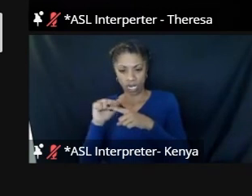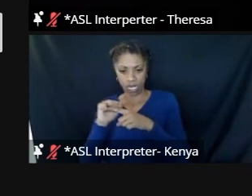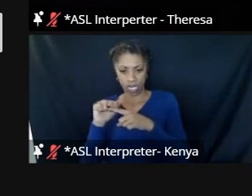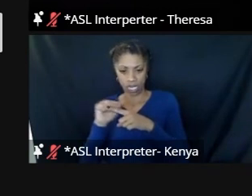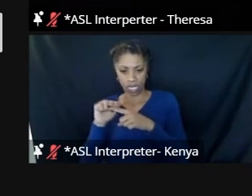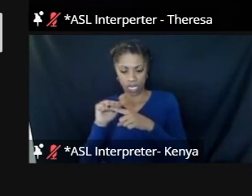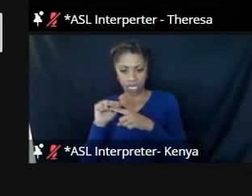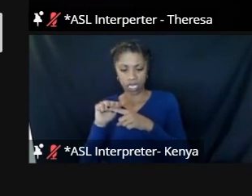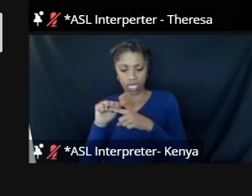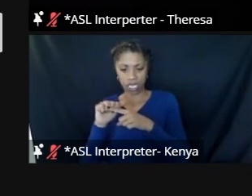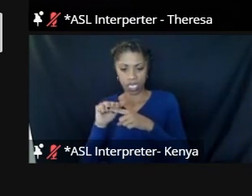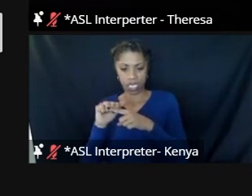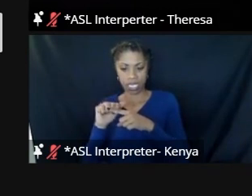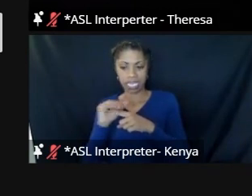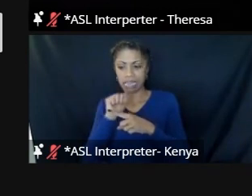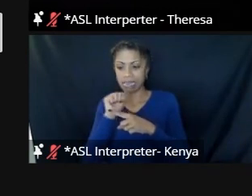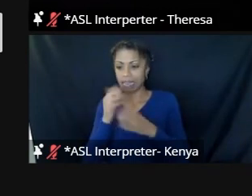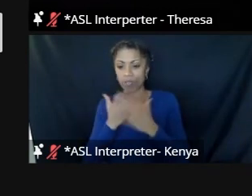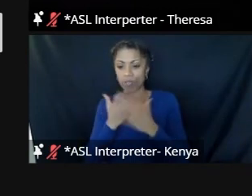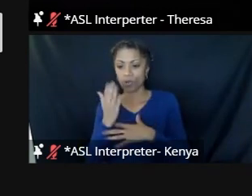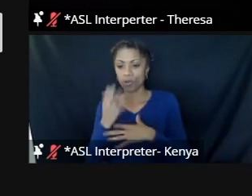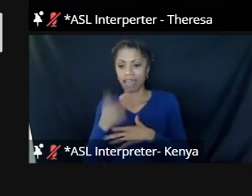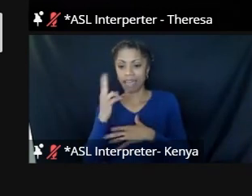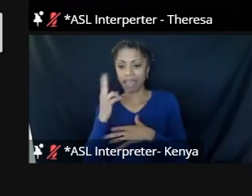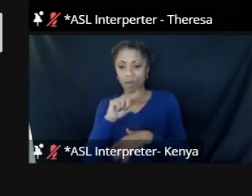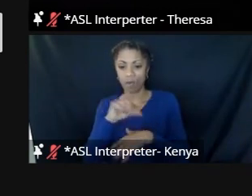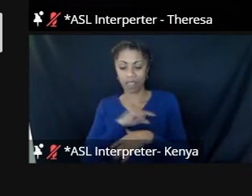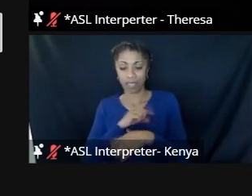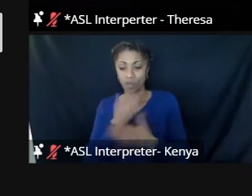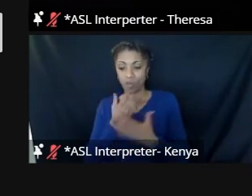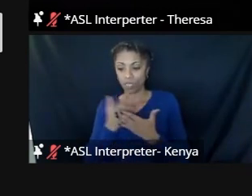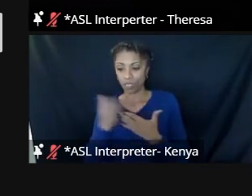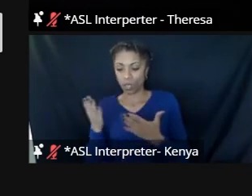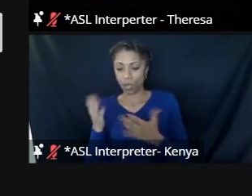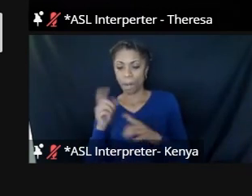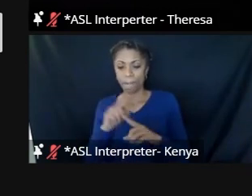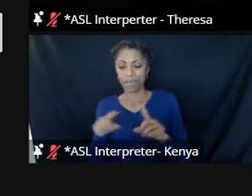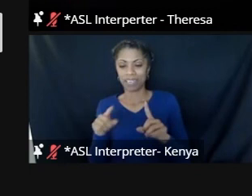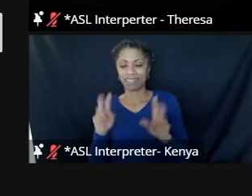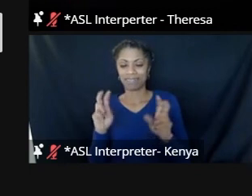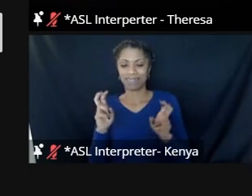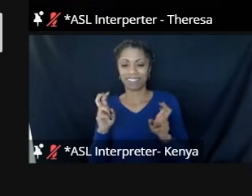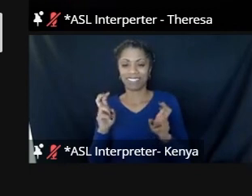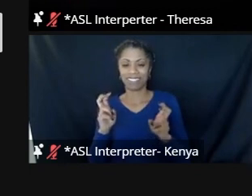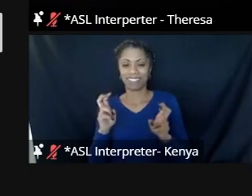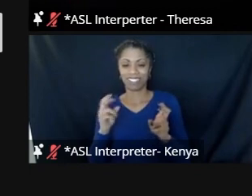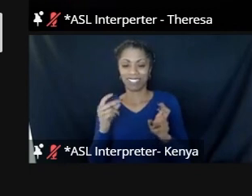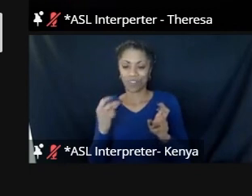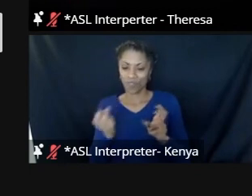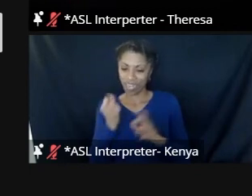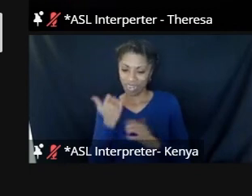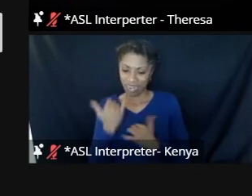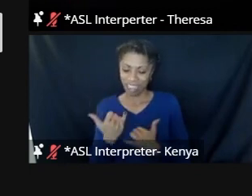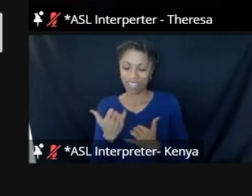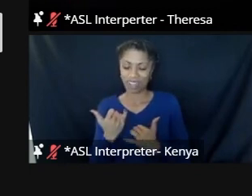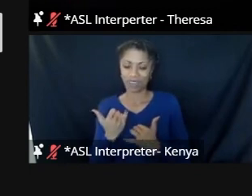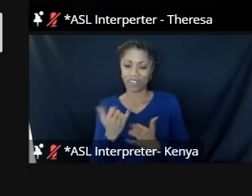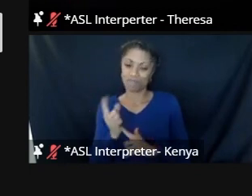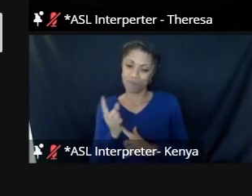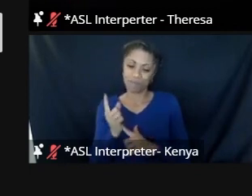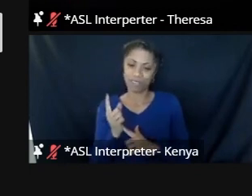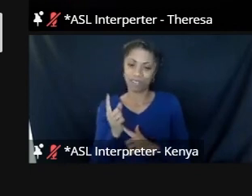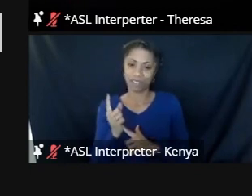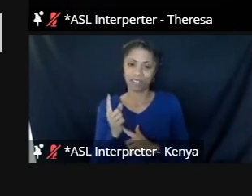not just to high quality resources, but what I like to call just in time training on specific topics. And I